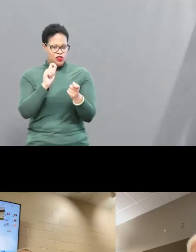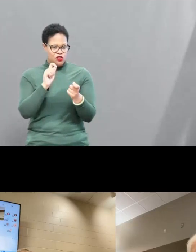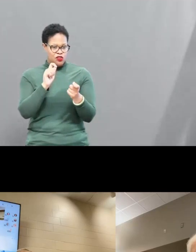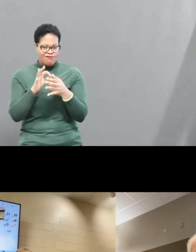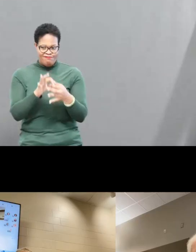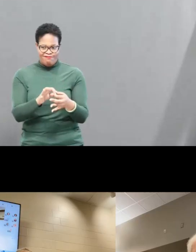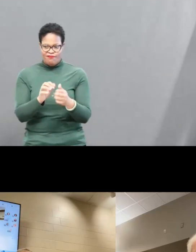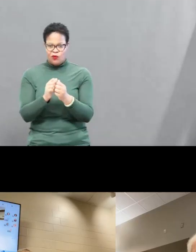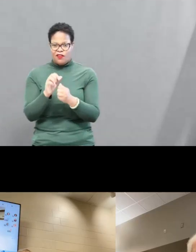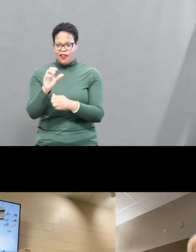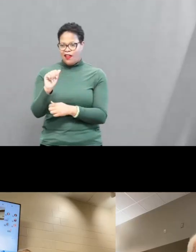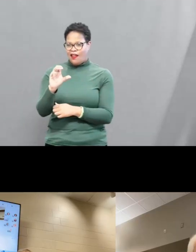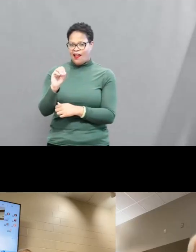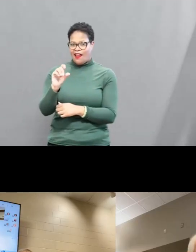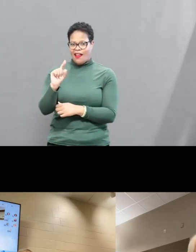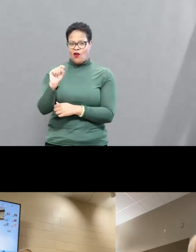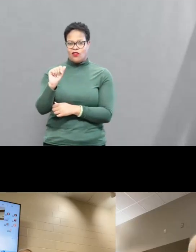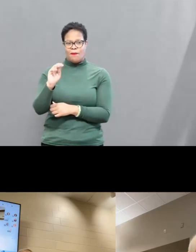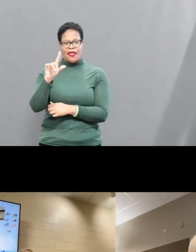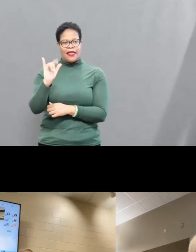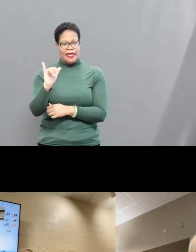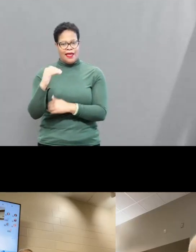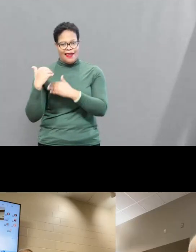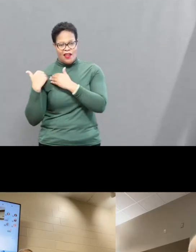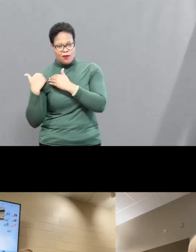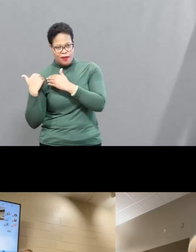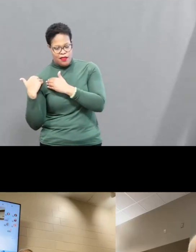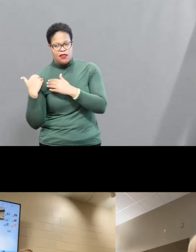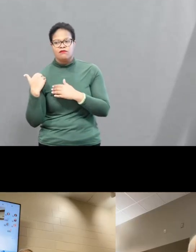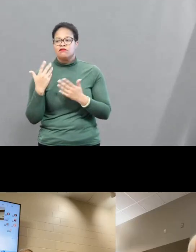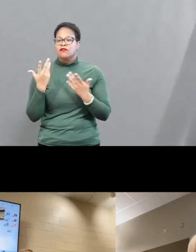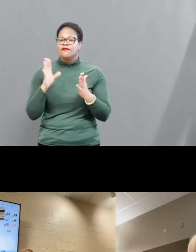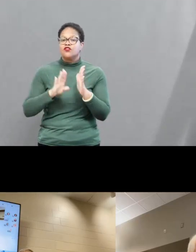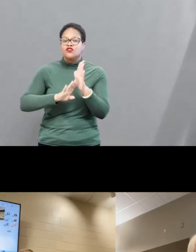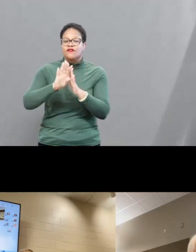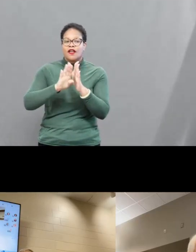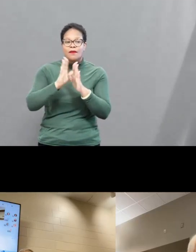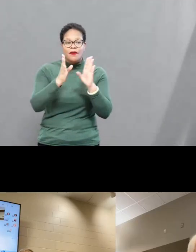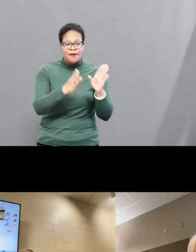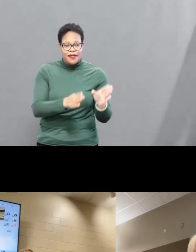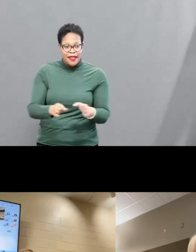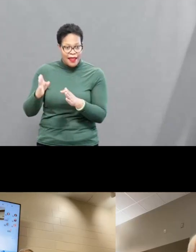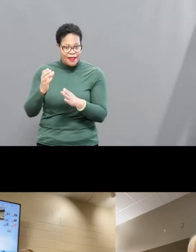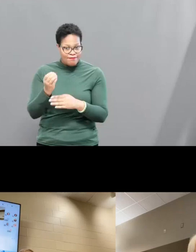around accountability. We did develop a plan and submitted it.